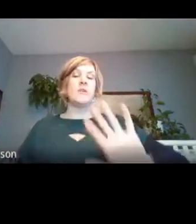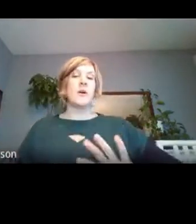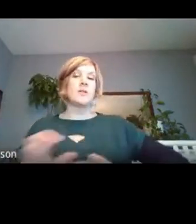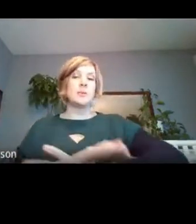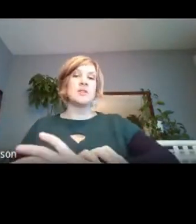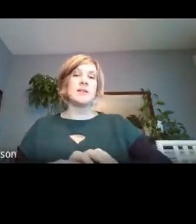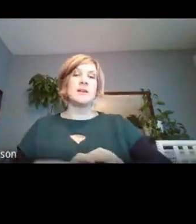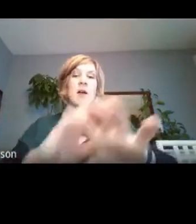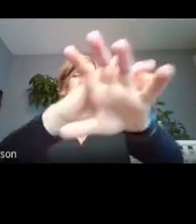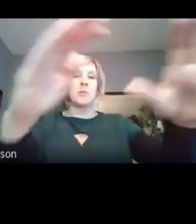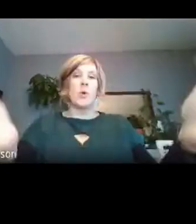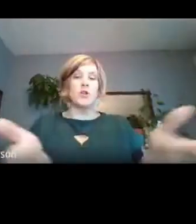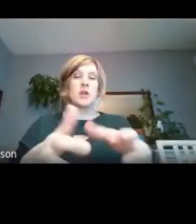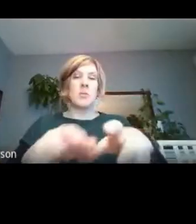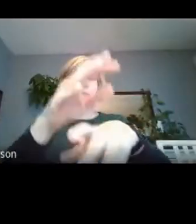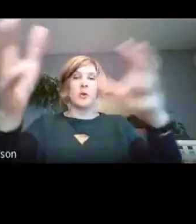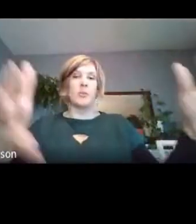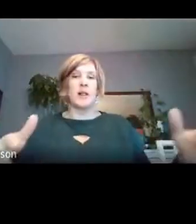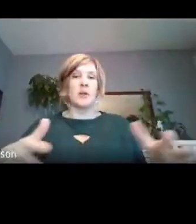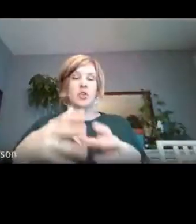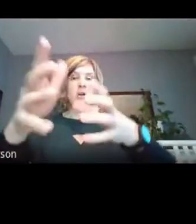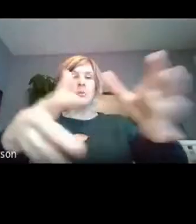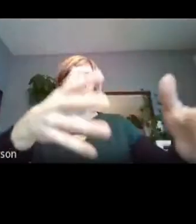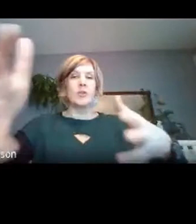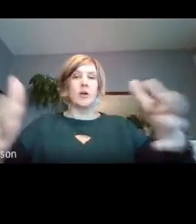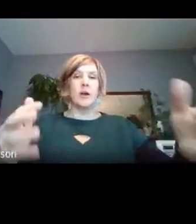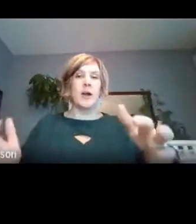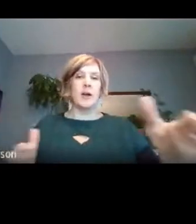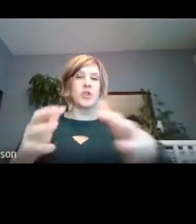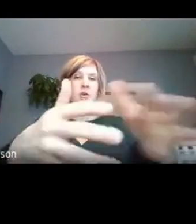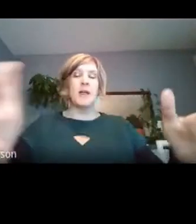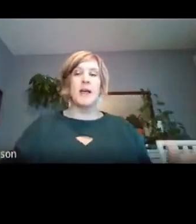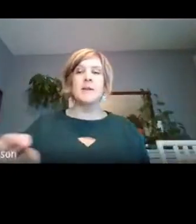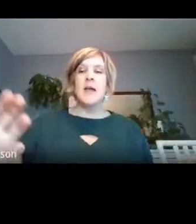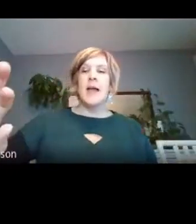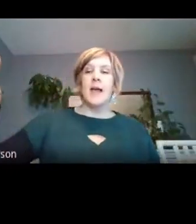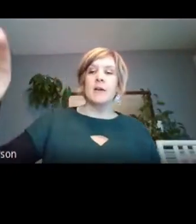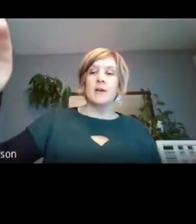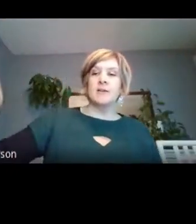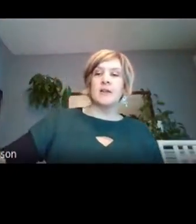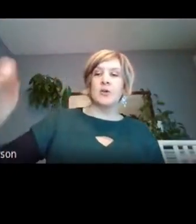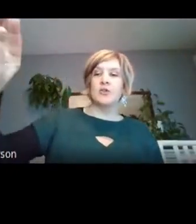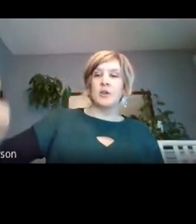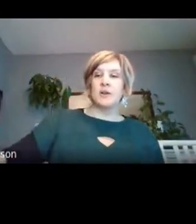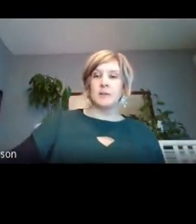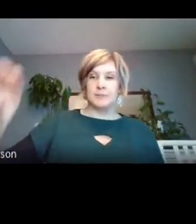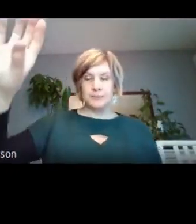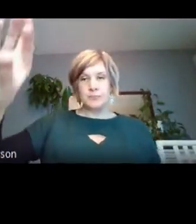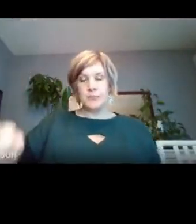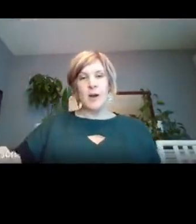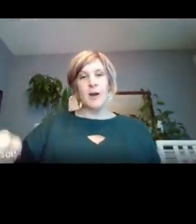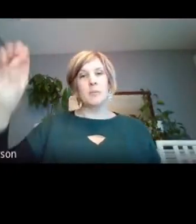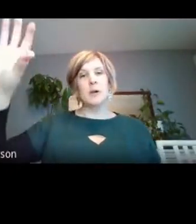even if i wasn't presenting i could be watching my little my little cherubs out there on cherub land and see those students